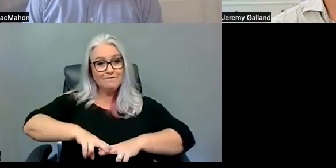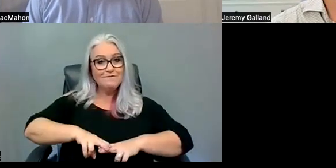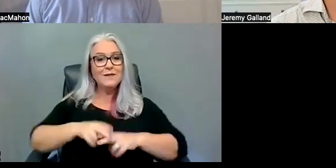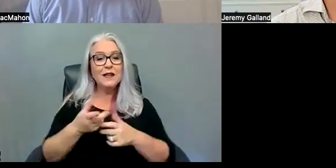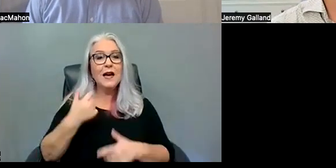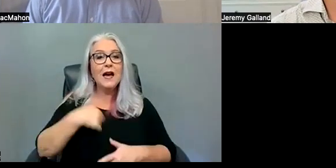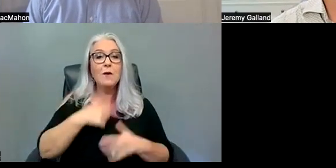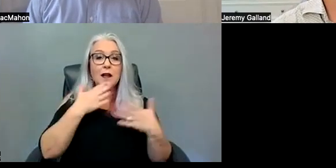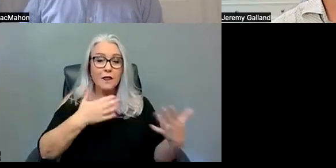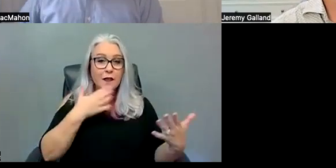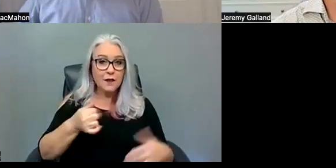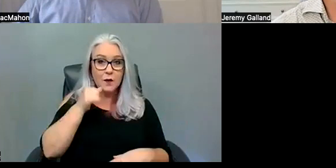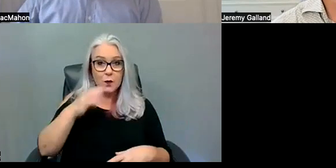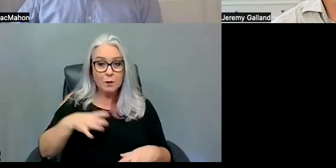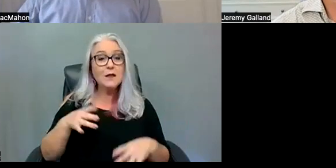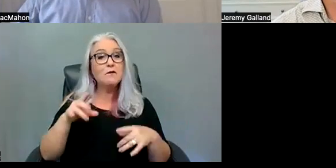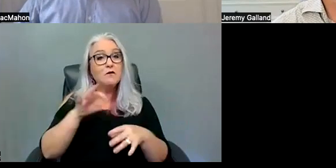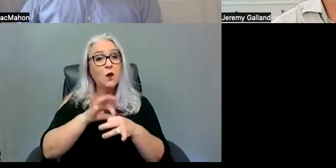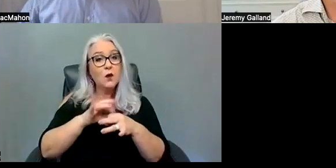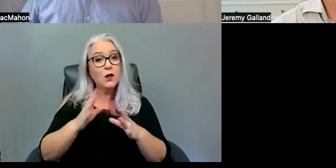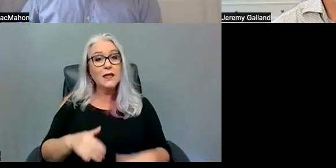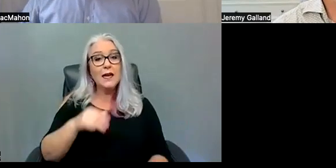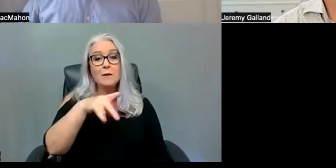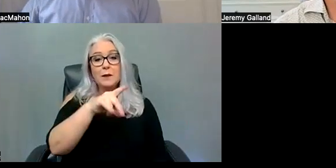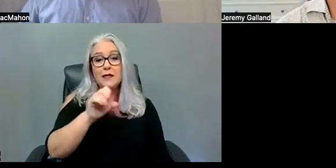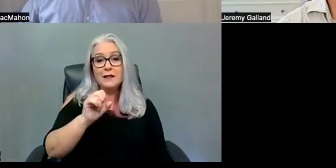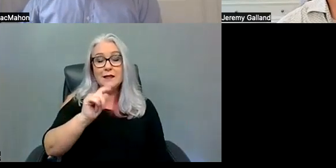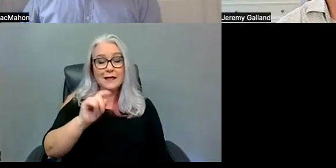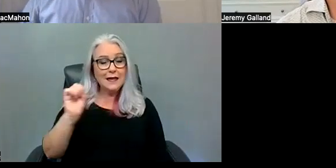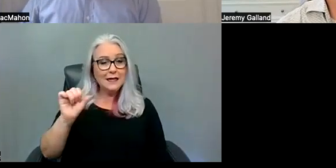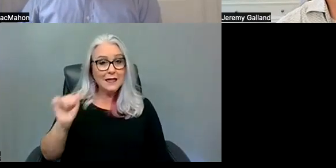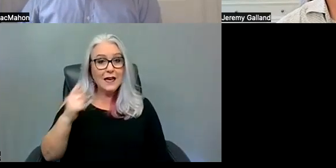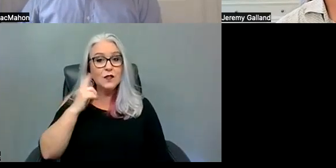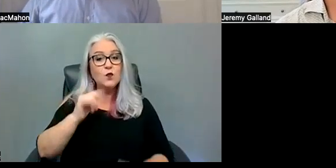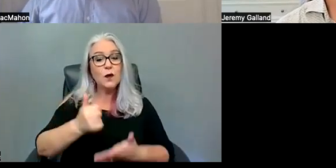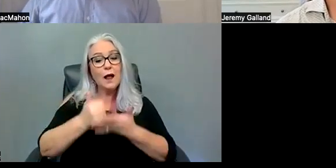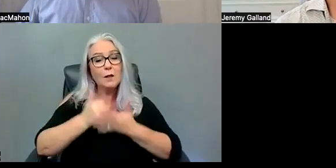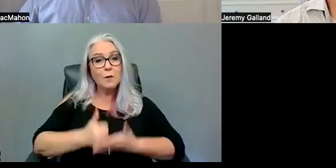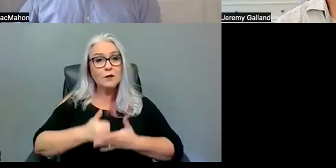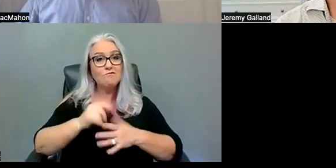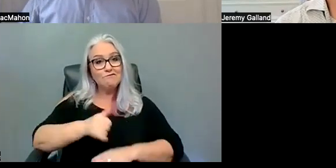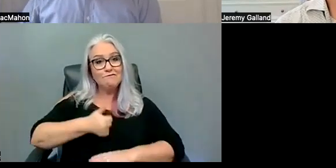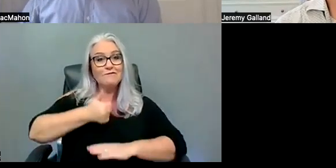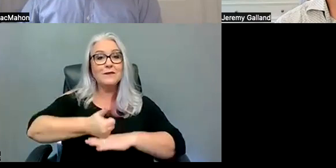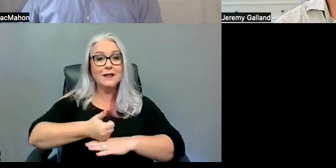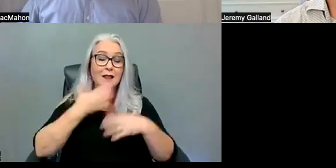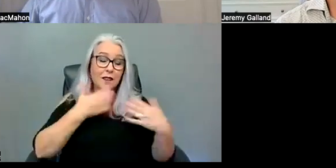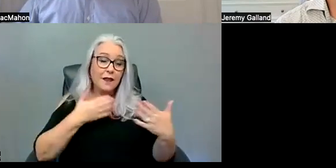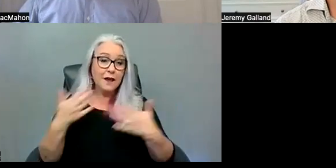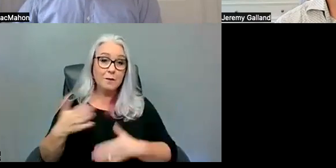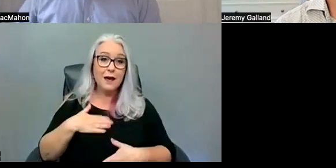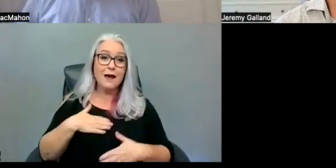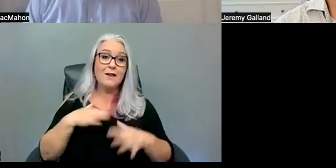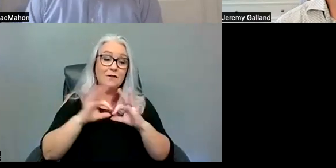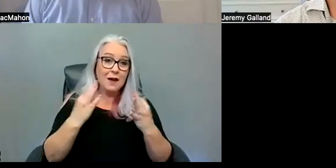forum and the PTSA for helping to organize this. And I thank my family and my mother